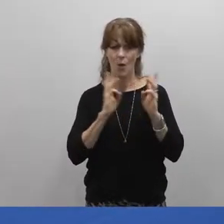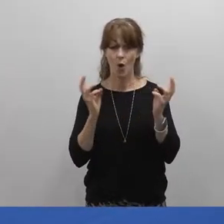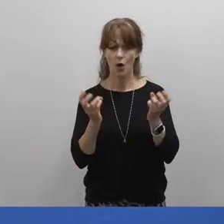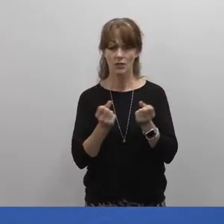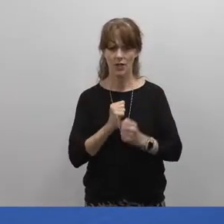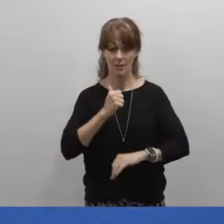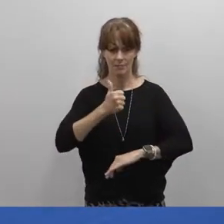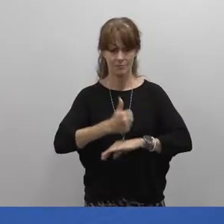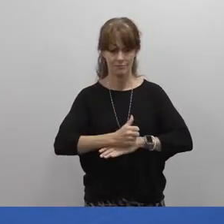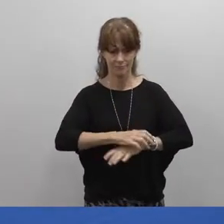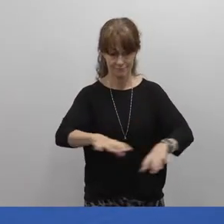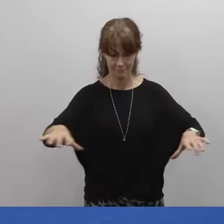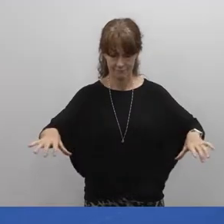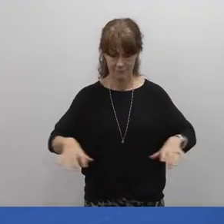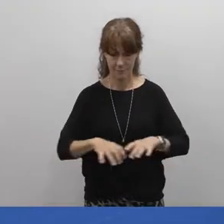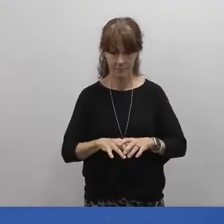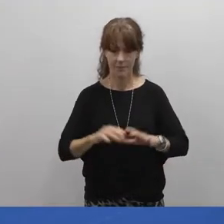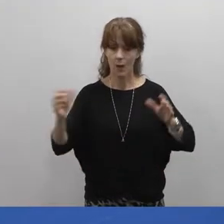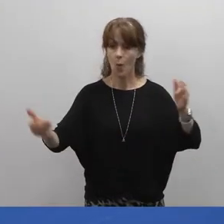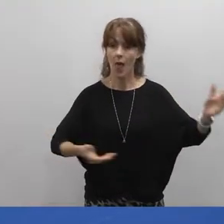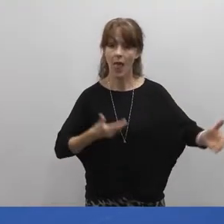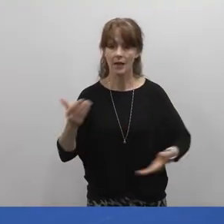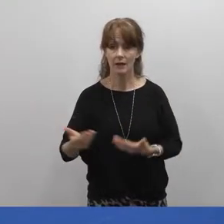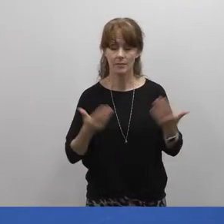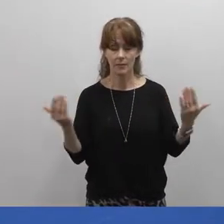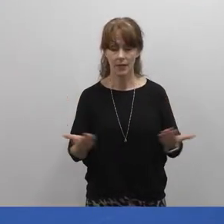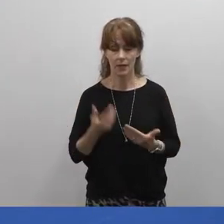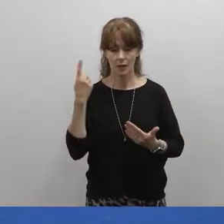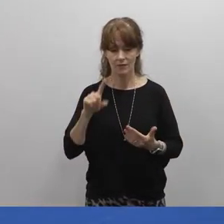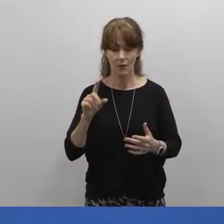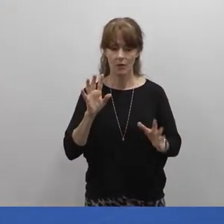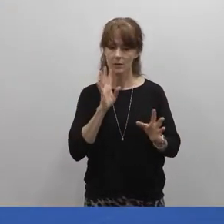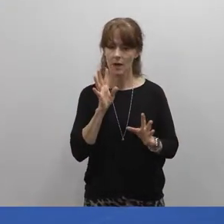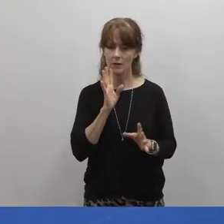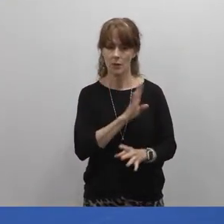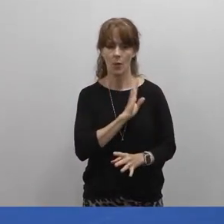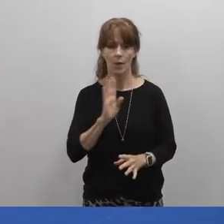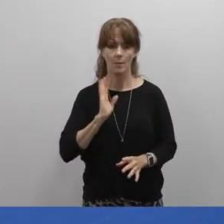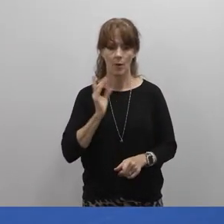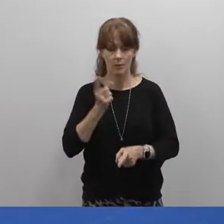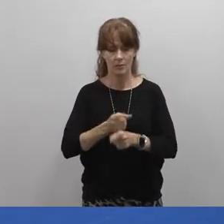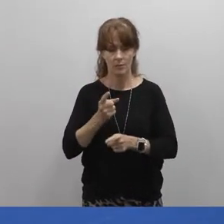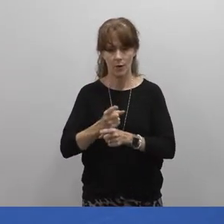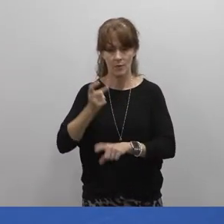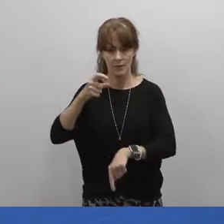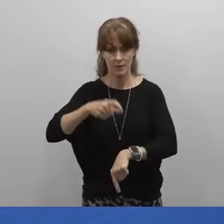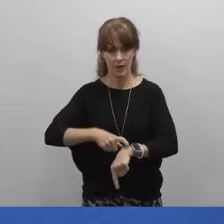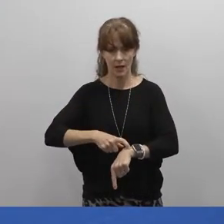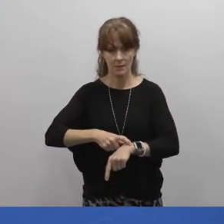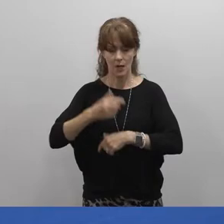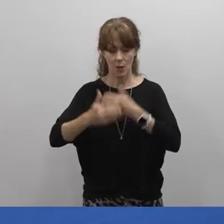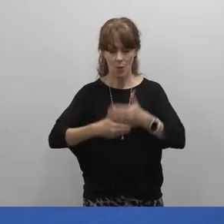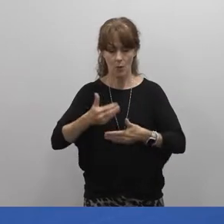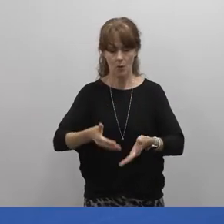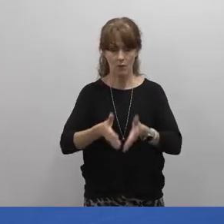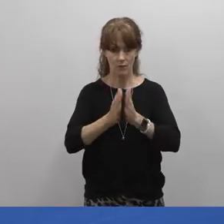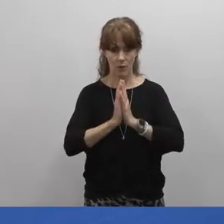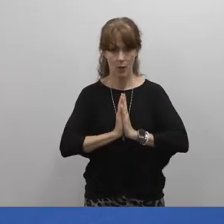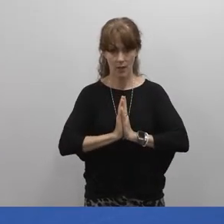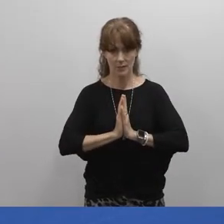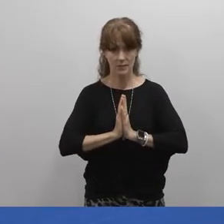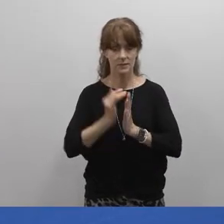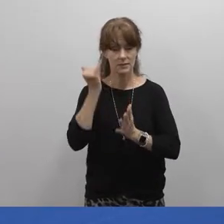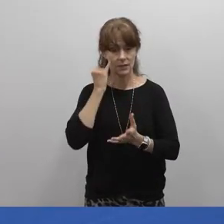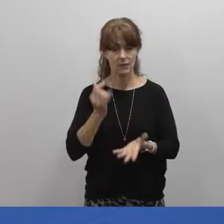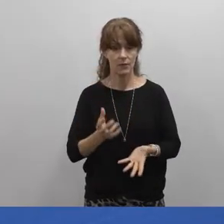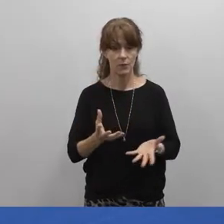format this morning. So we welcome those who are here for the purposes of addressing the board at the proper time and in the order of their request.